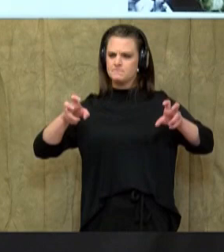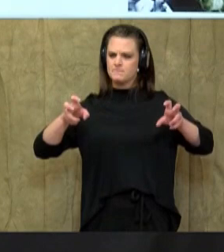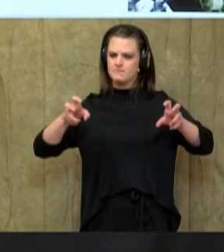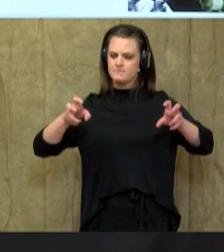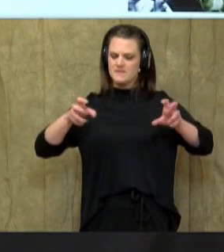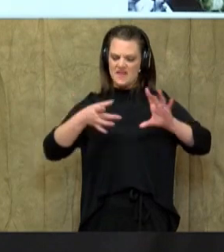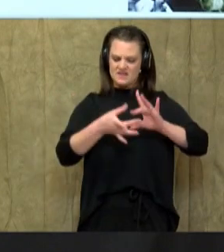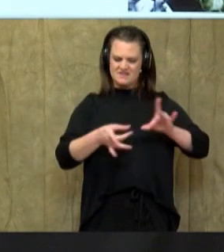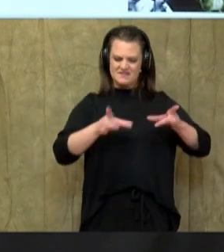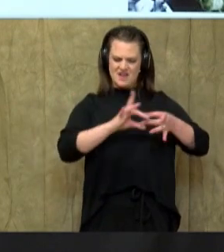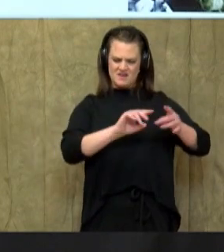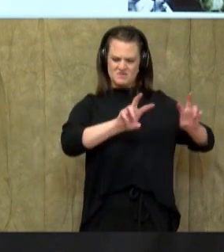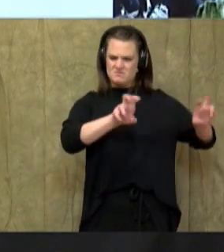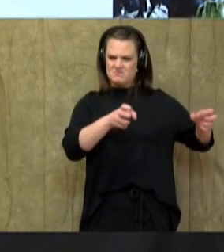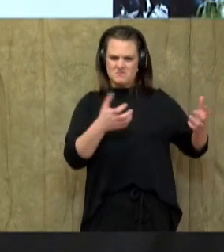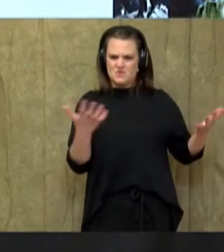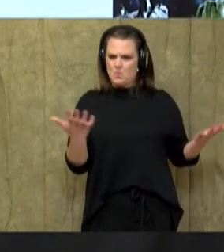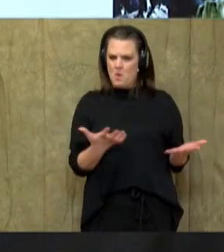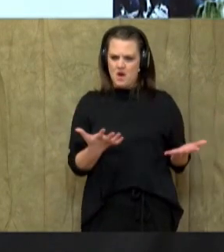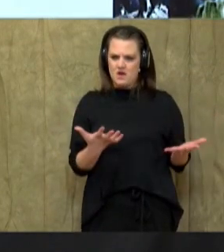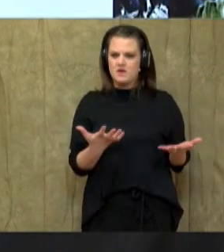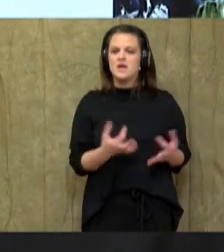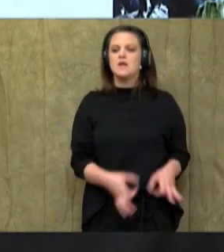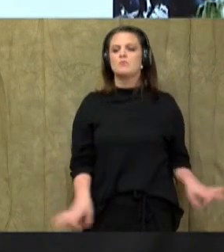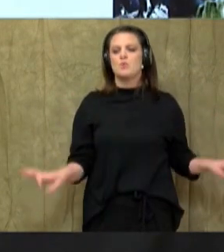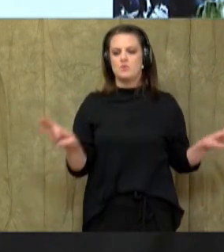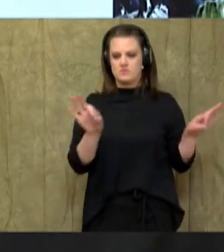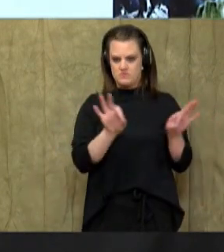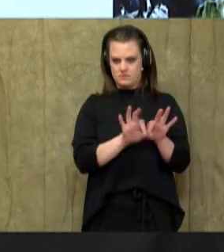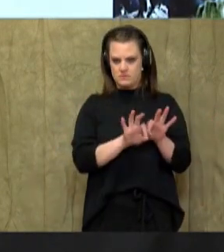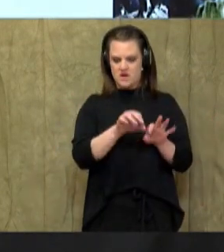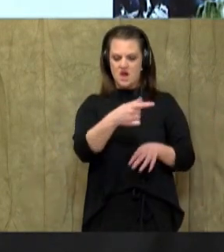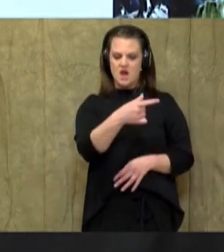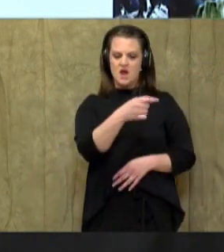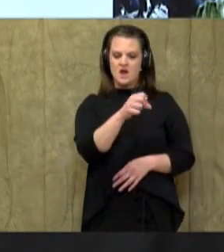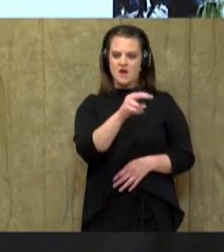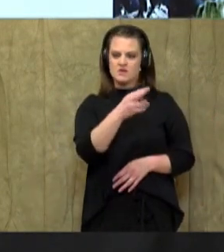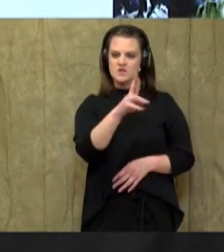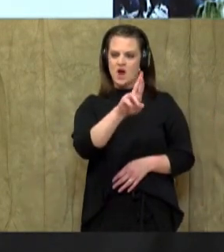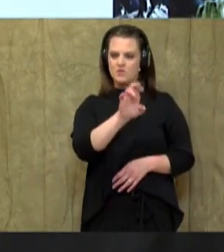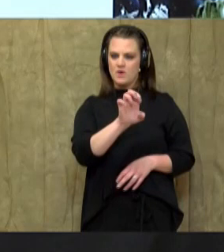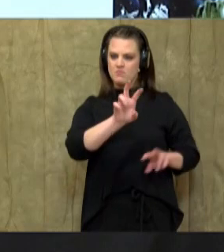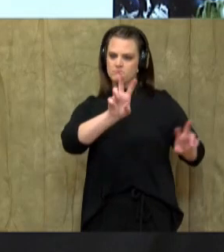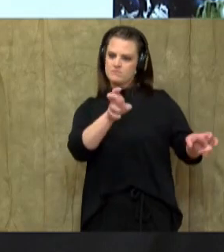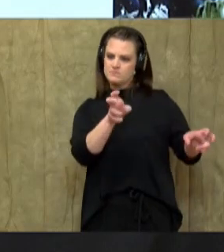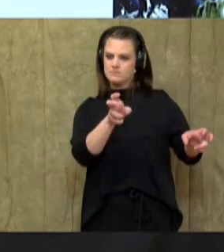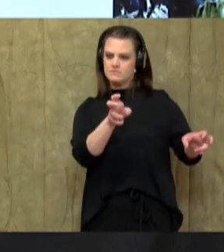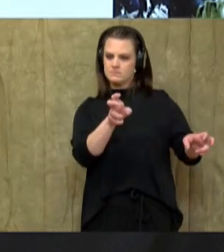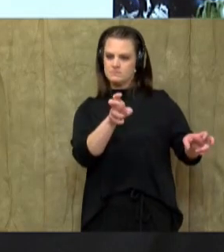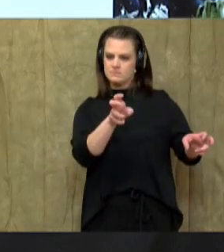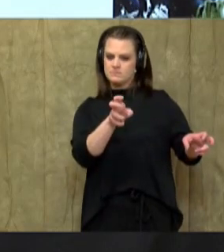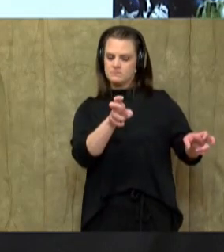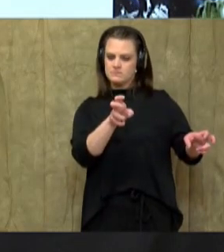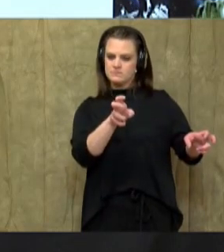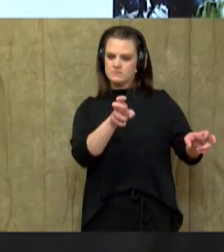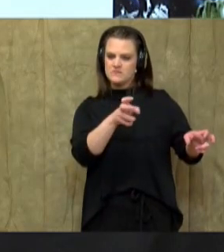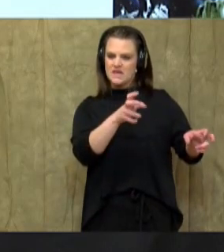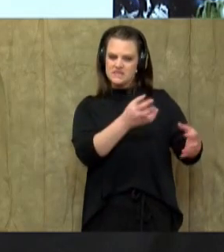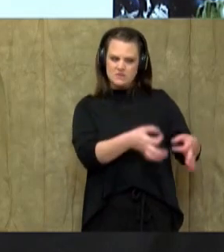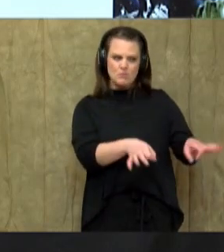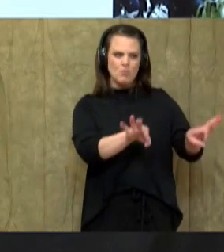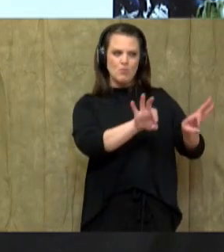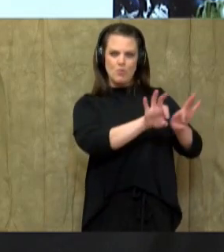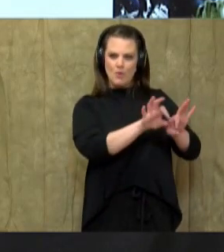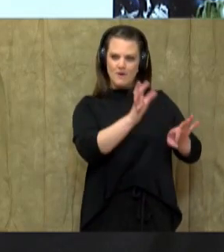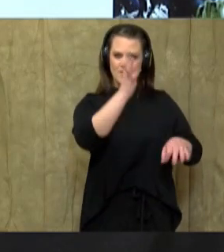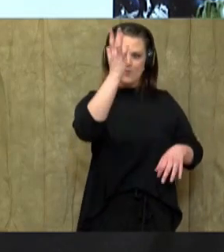the genre of the text is very important because it allows you to know,